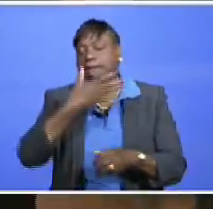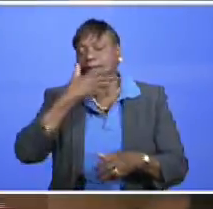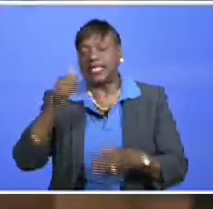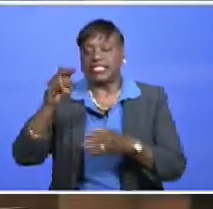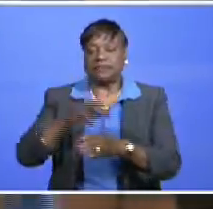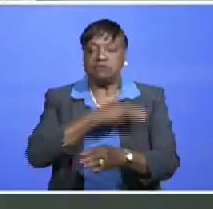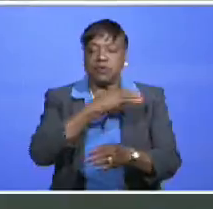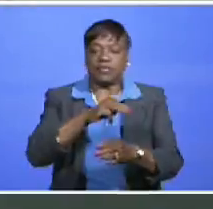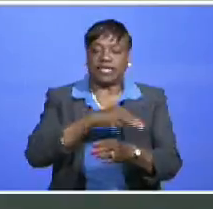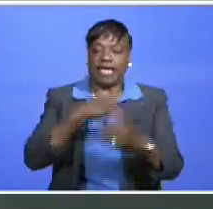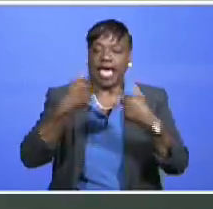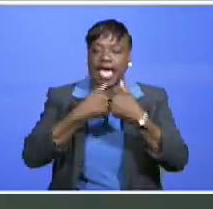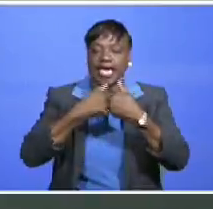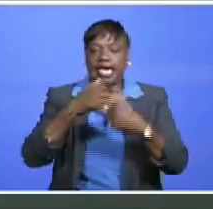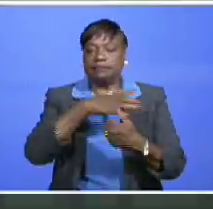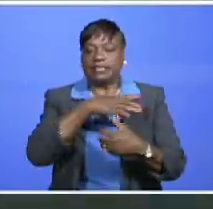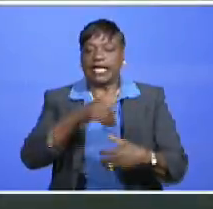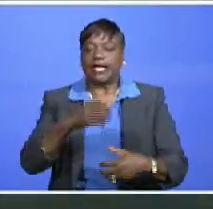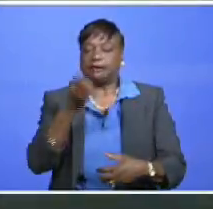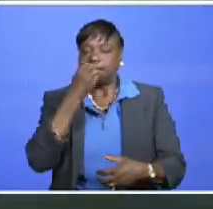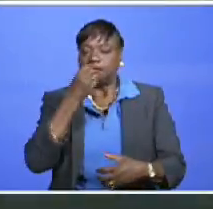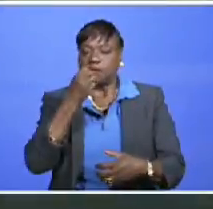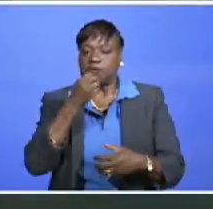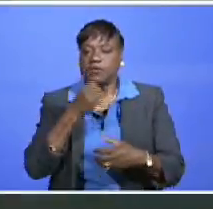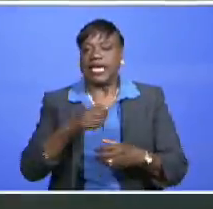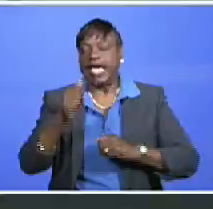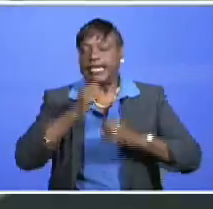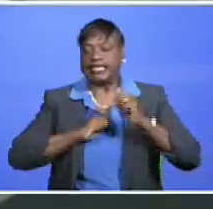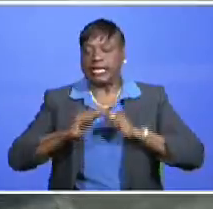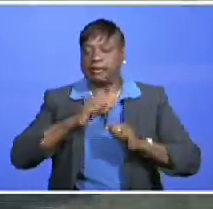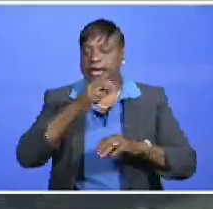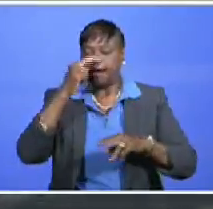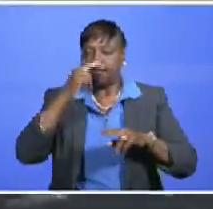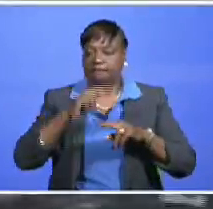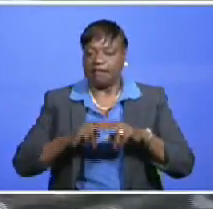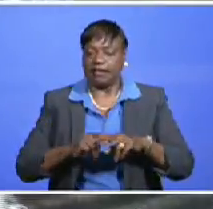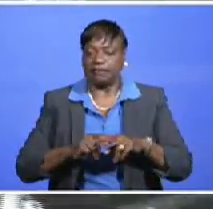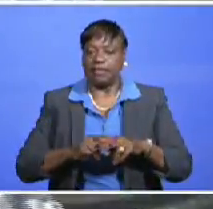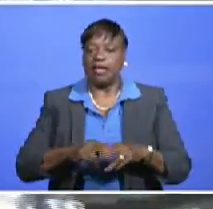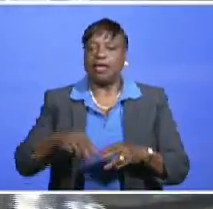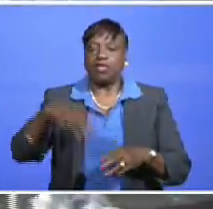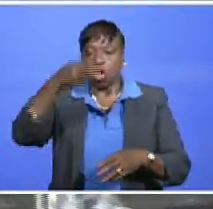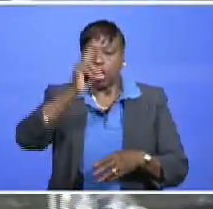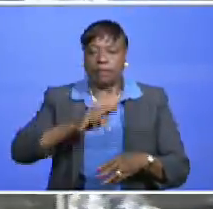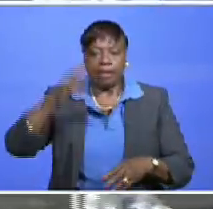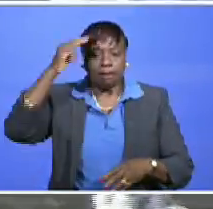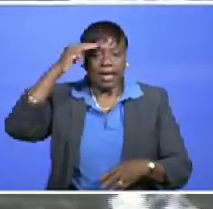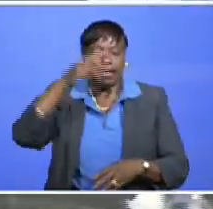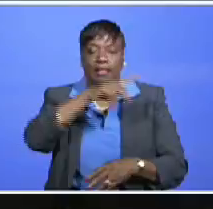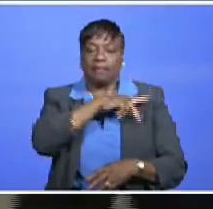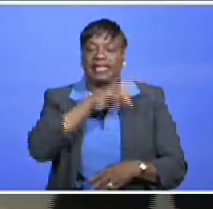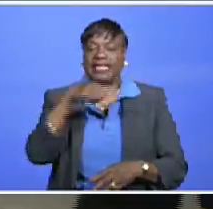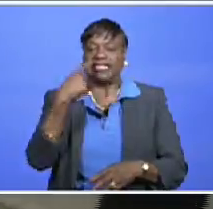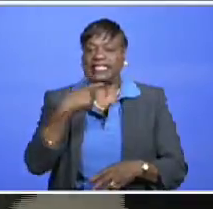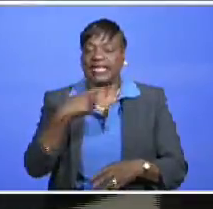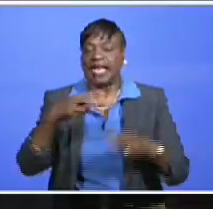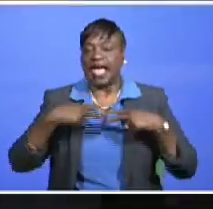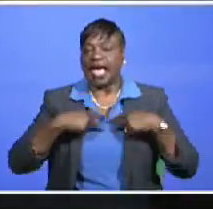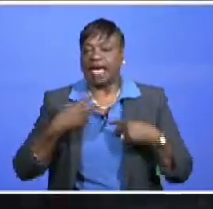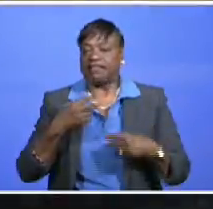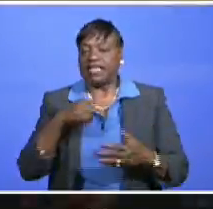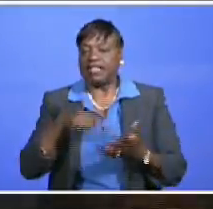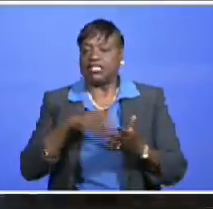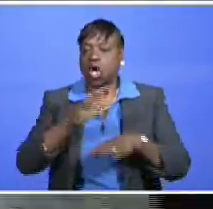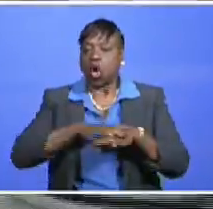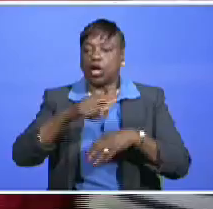live demonstrations, entertainment, and fun. Youth, Sports, and Culture Minister, the Honorable Michael Pintard, says having these ongoing events